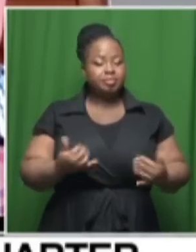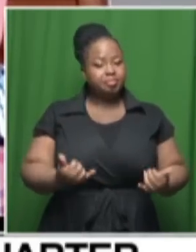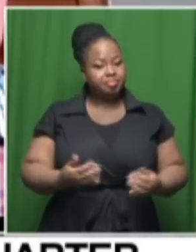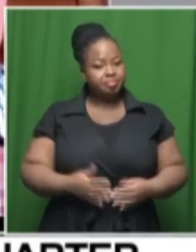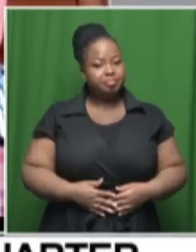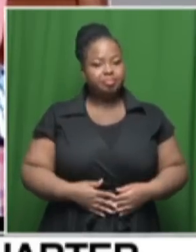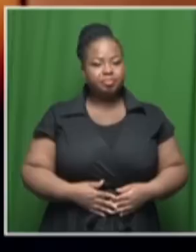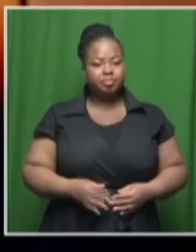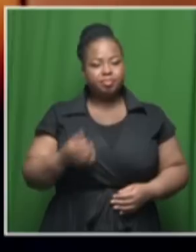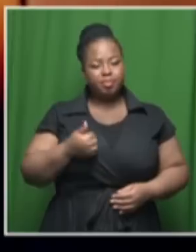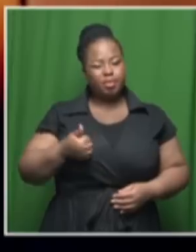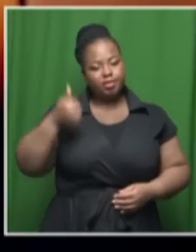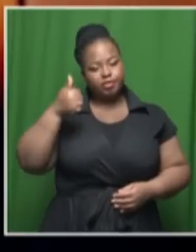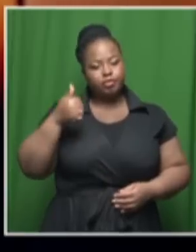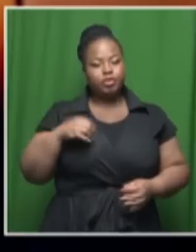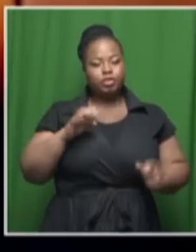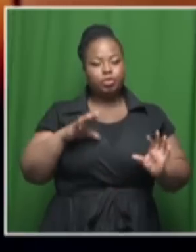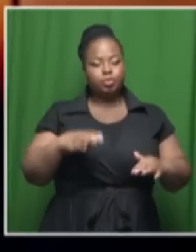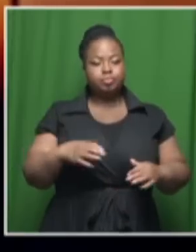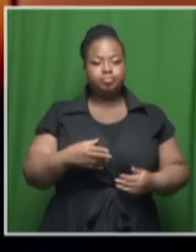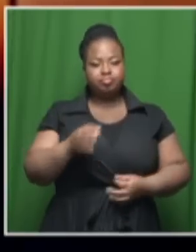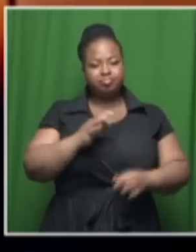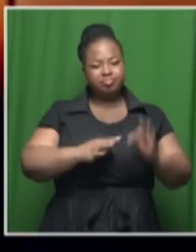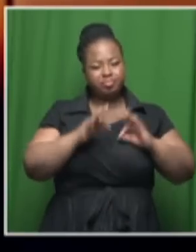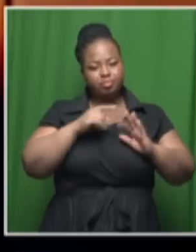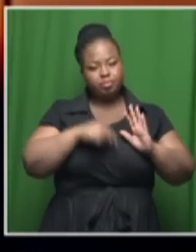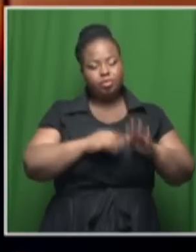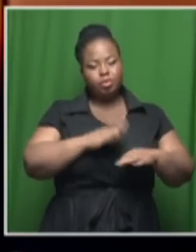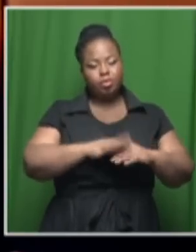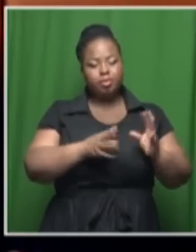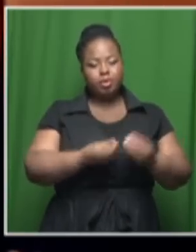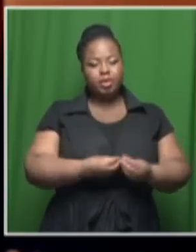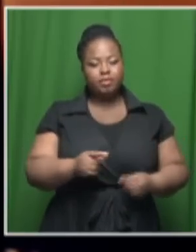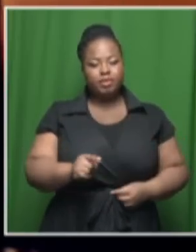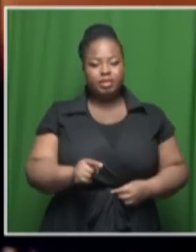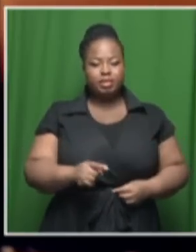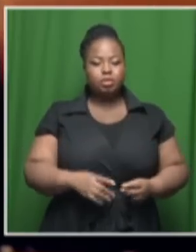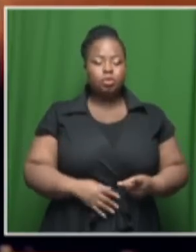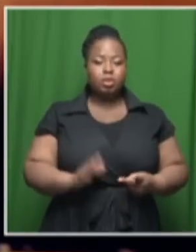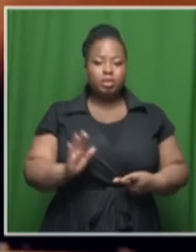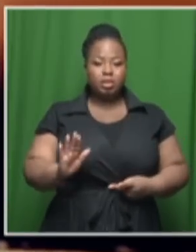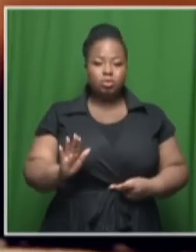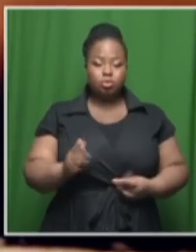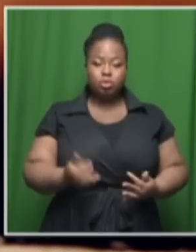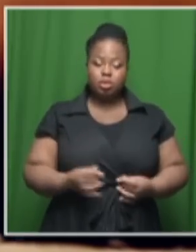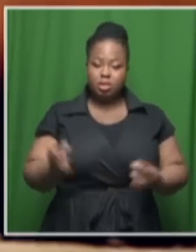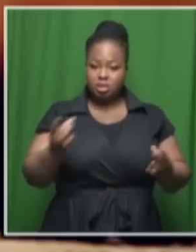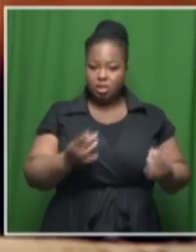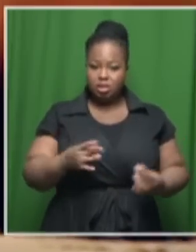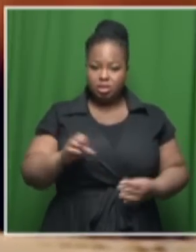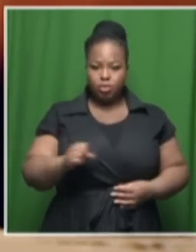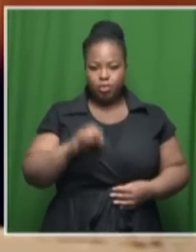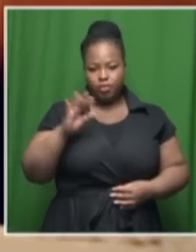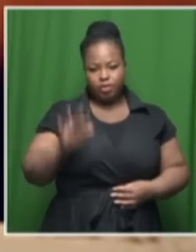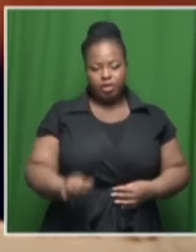and Chief Economist of Efficient Group and talking to us about the latest GDP stats released by